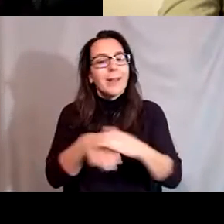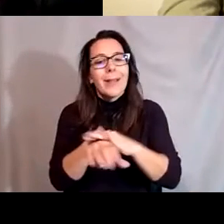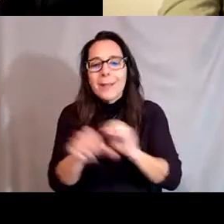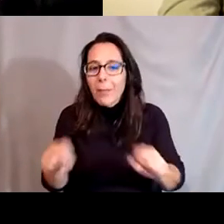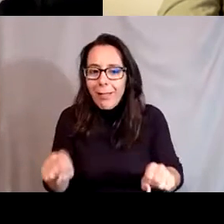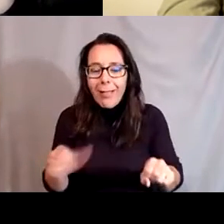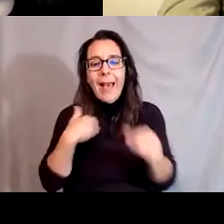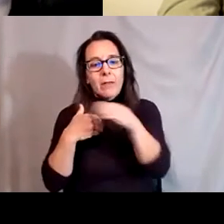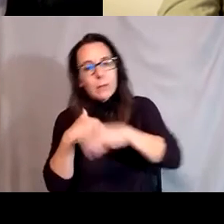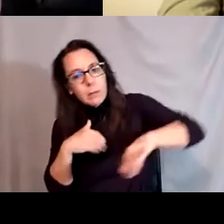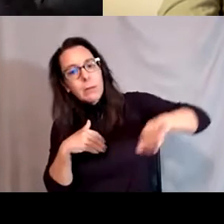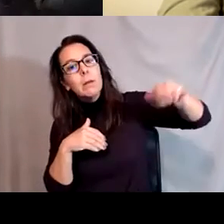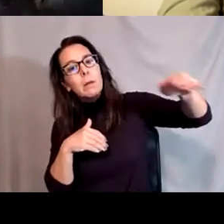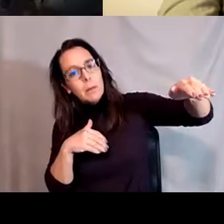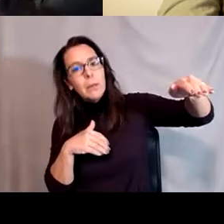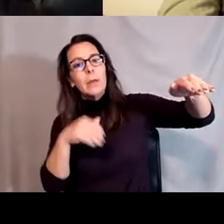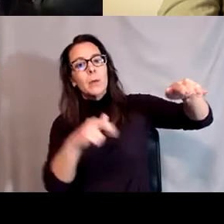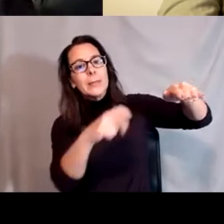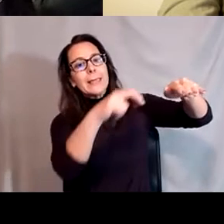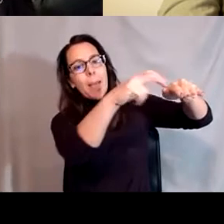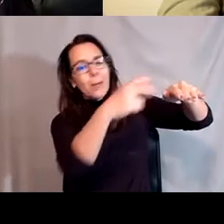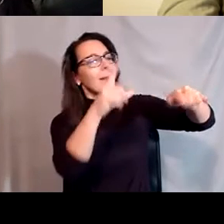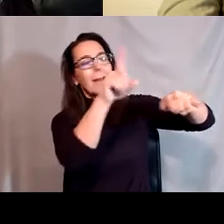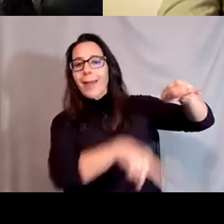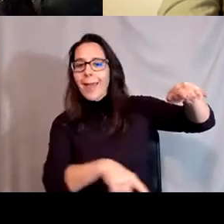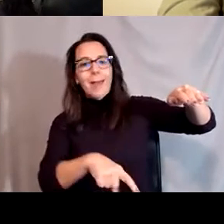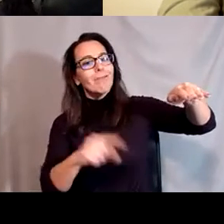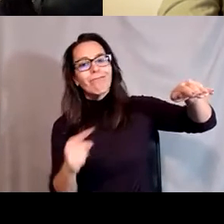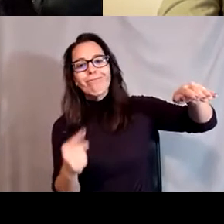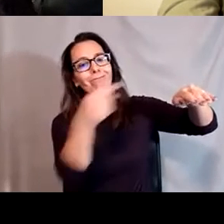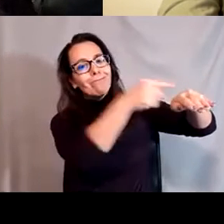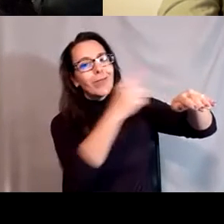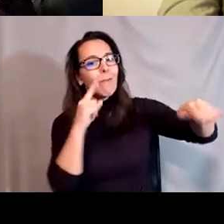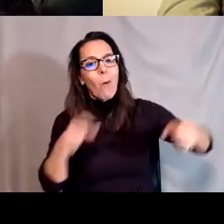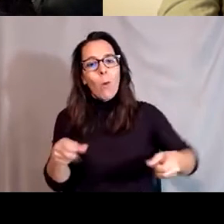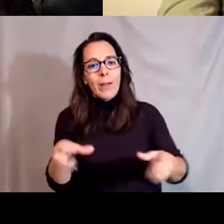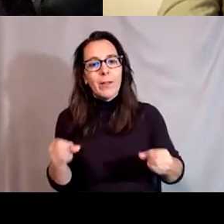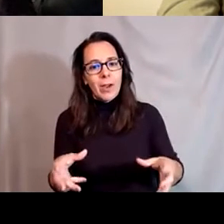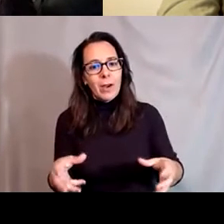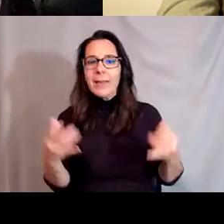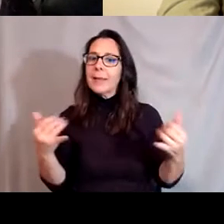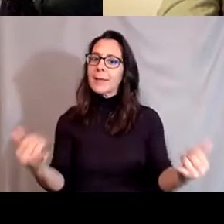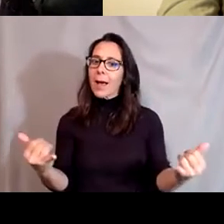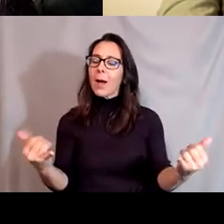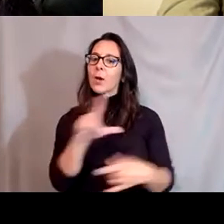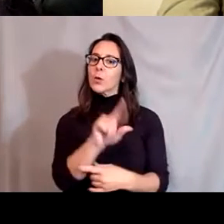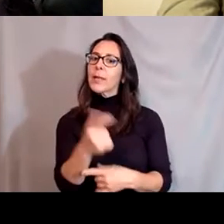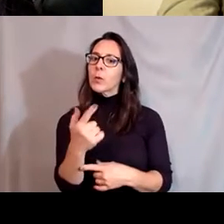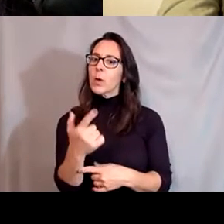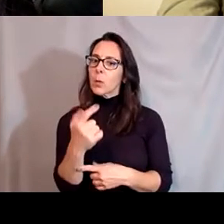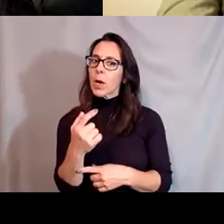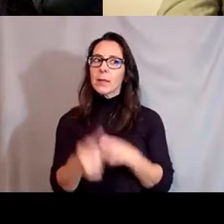area. And so really it's like, okay, this is in that case 2020, now it's 2021. We're going to make this investment that's going to last for 20